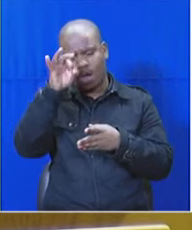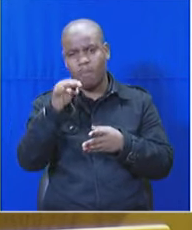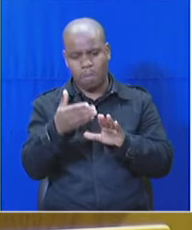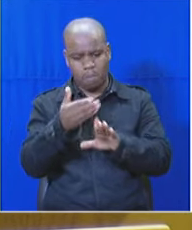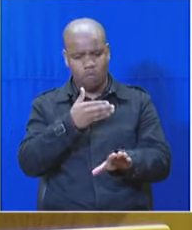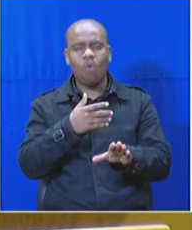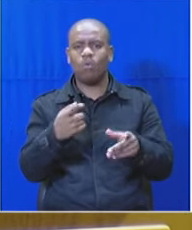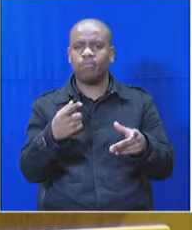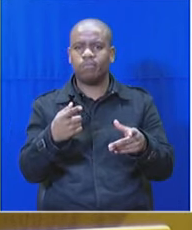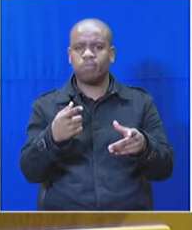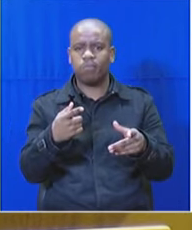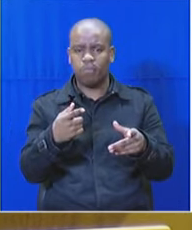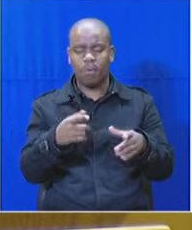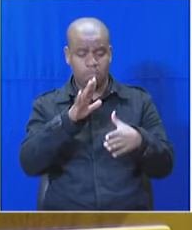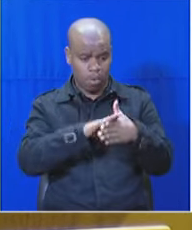previously funded its